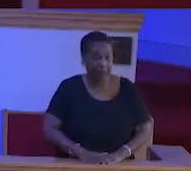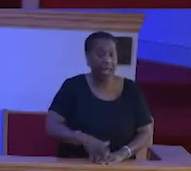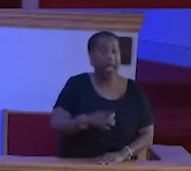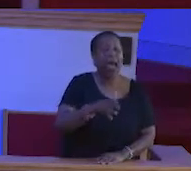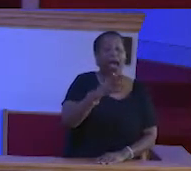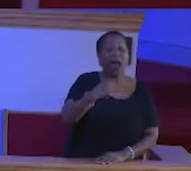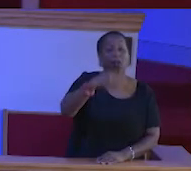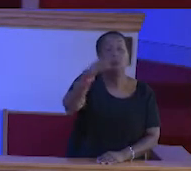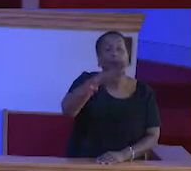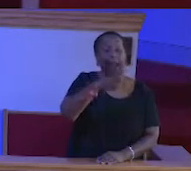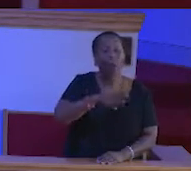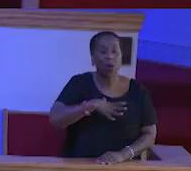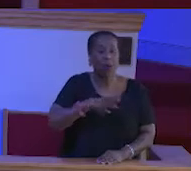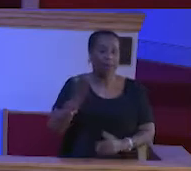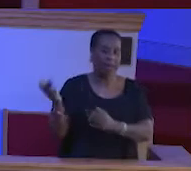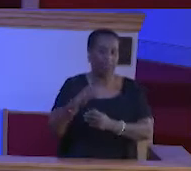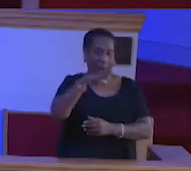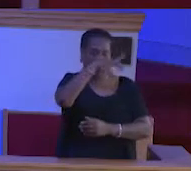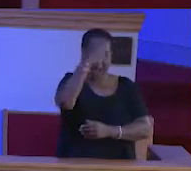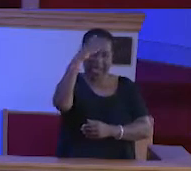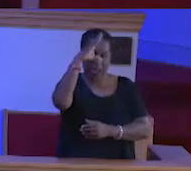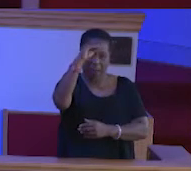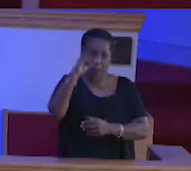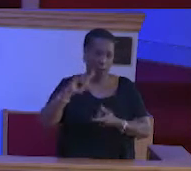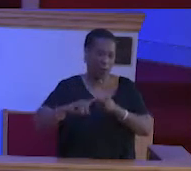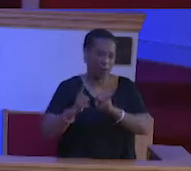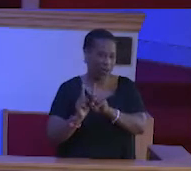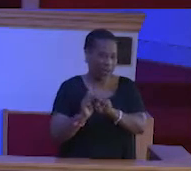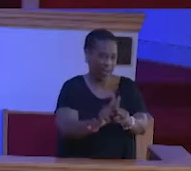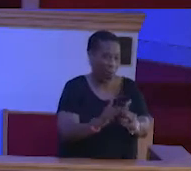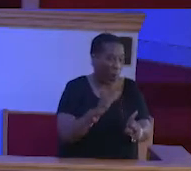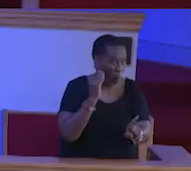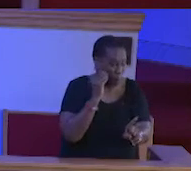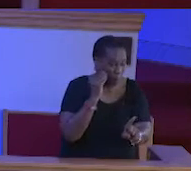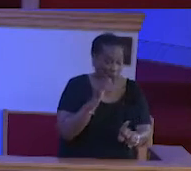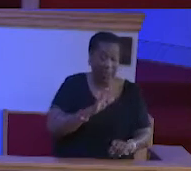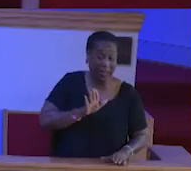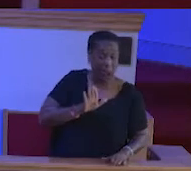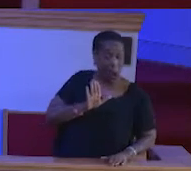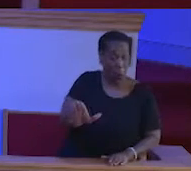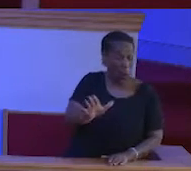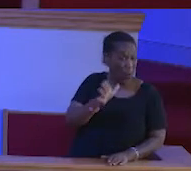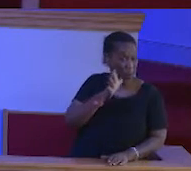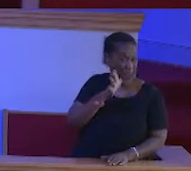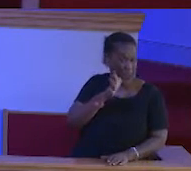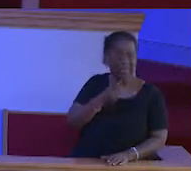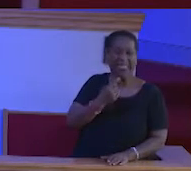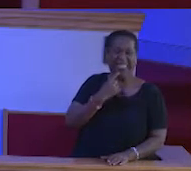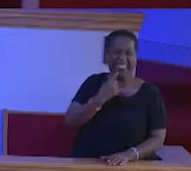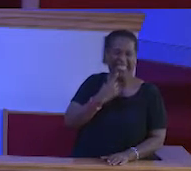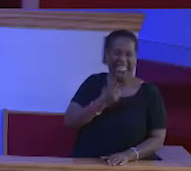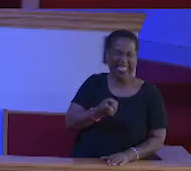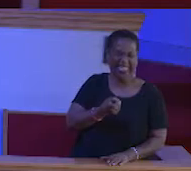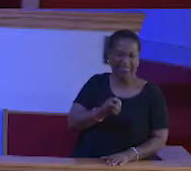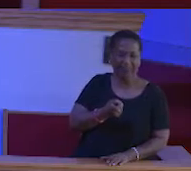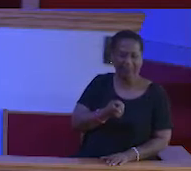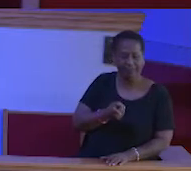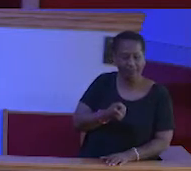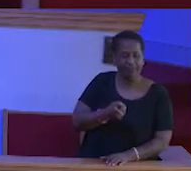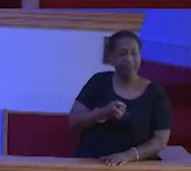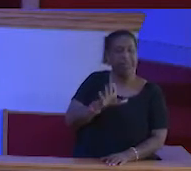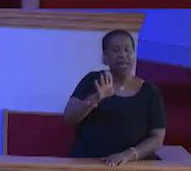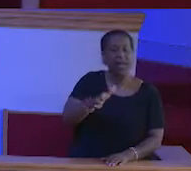white lady takes her black boyfriend home, to which her mother then puts him into